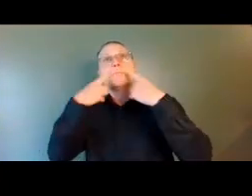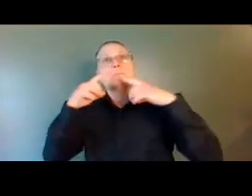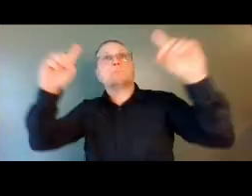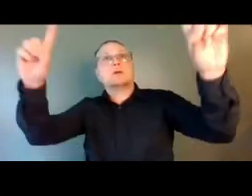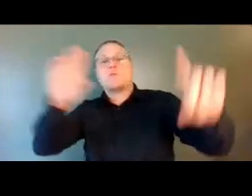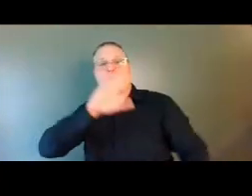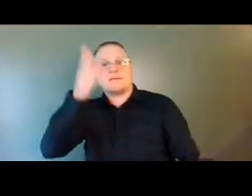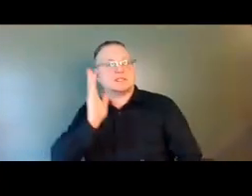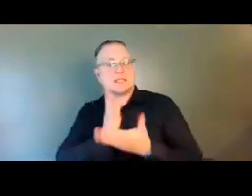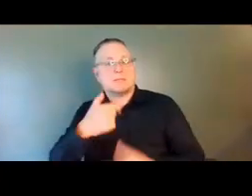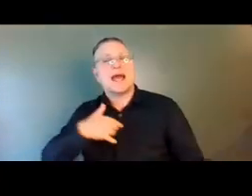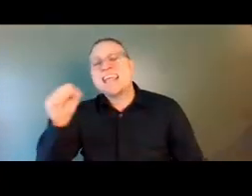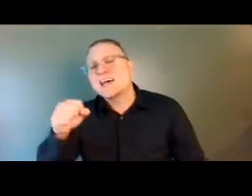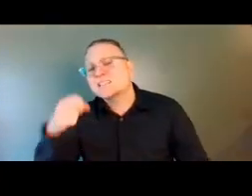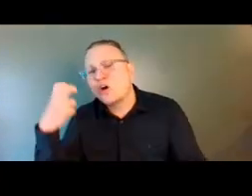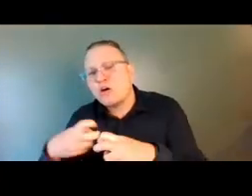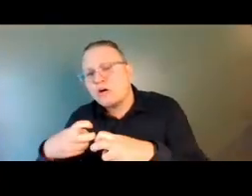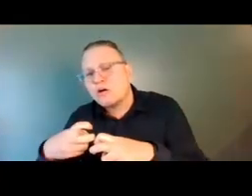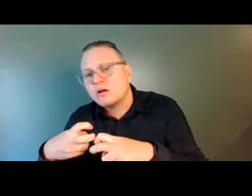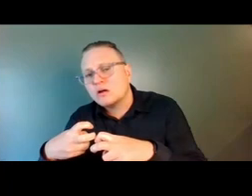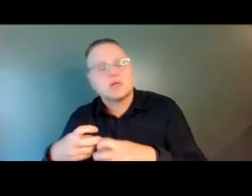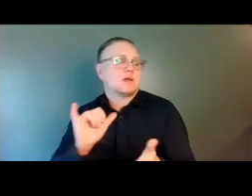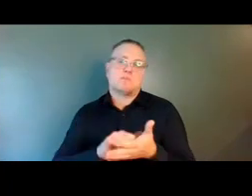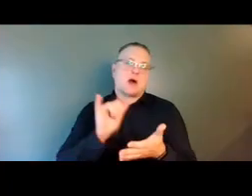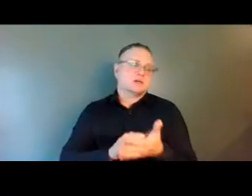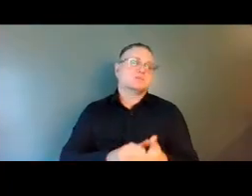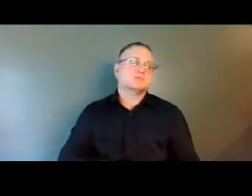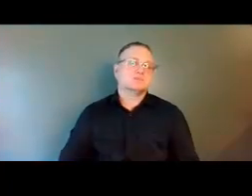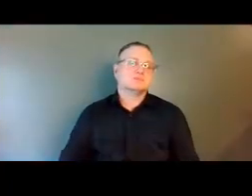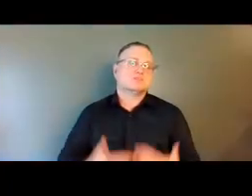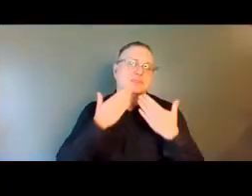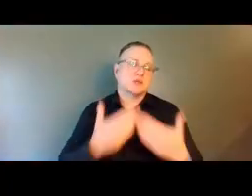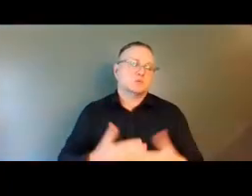hard, but it is still not impossible. Thank you.